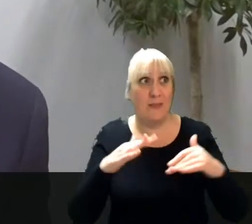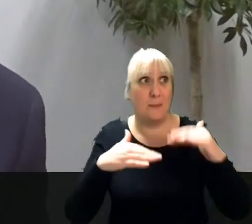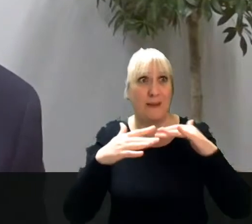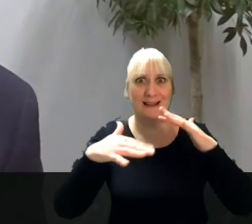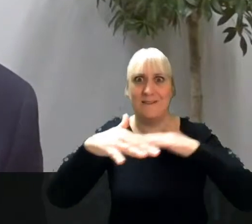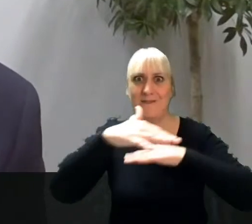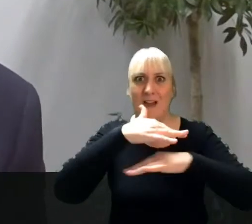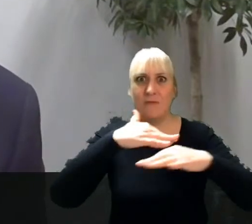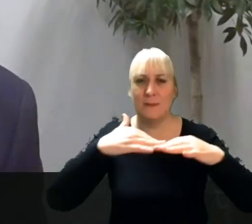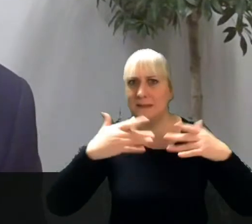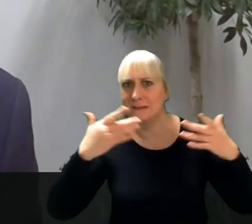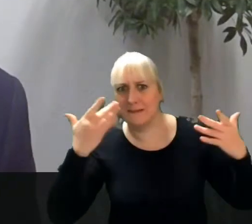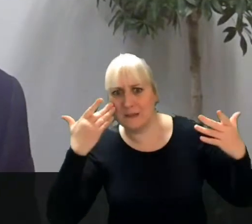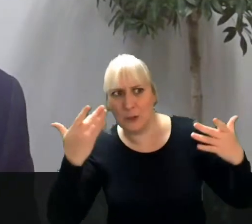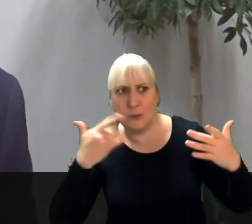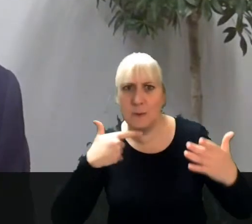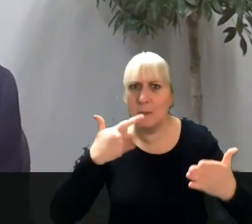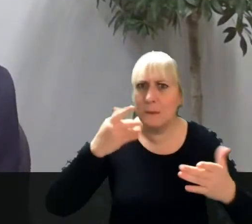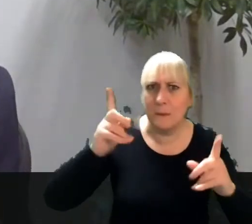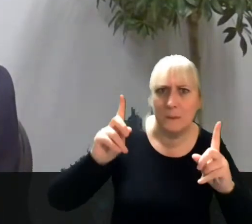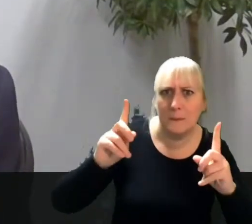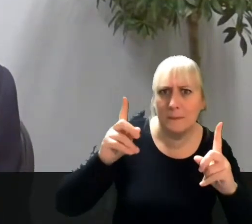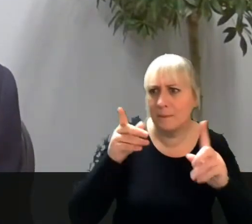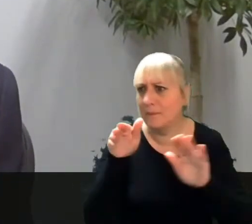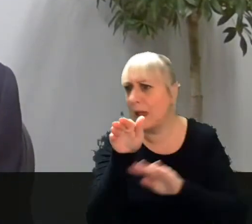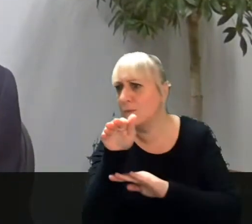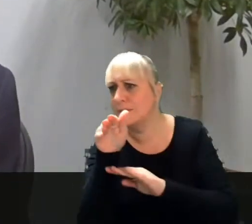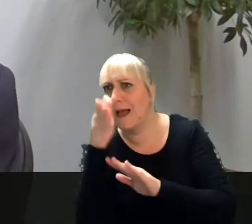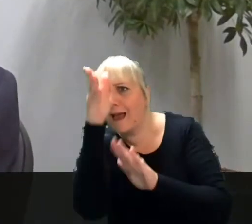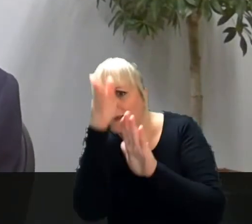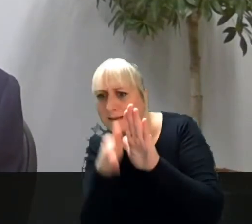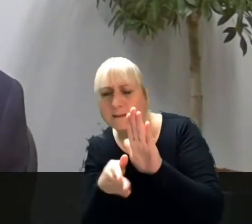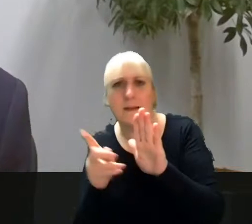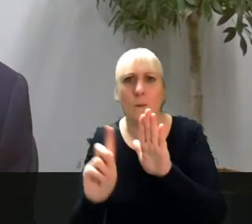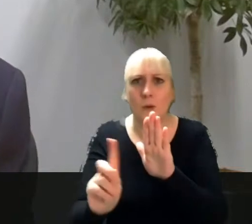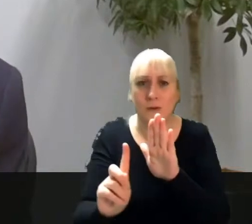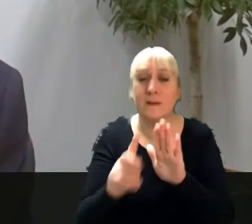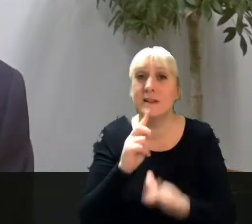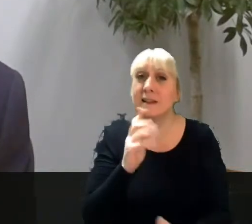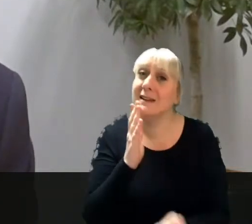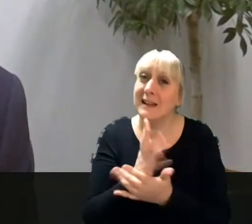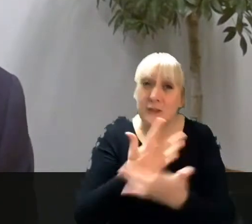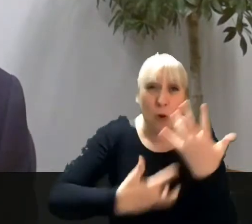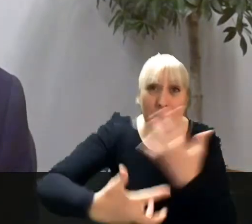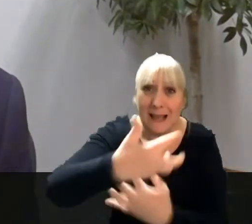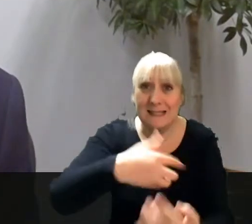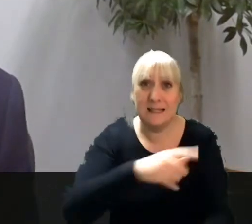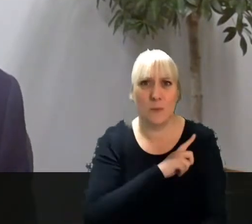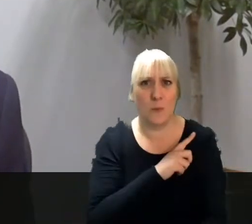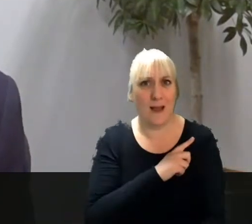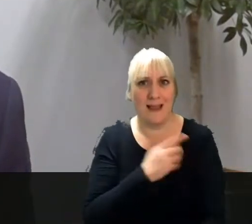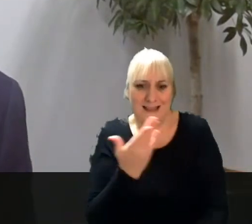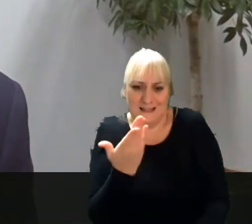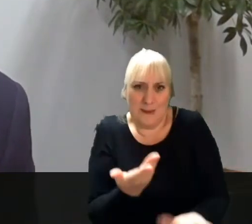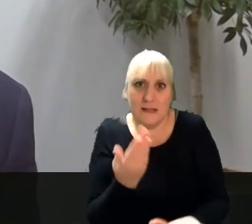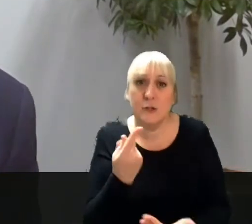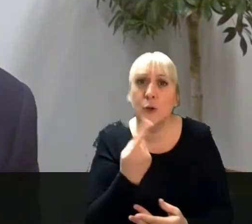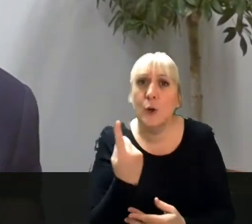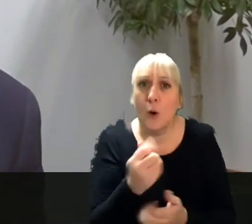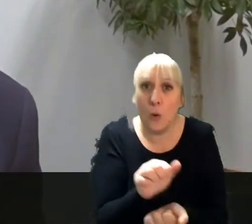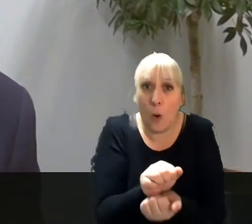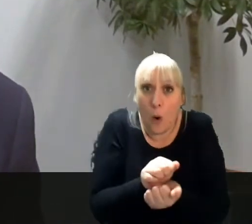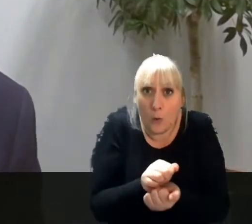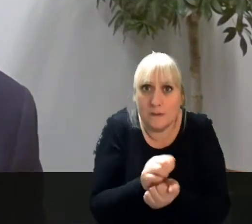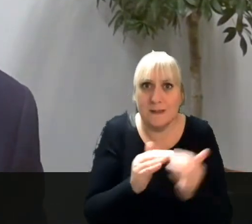to be. So they're trying their best in relation to this, but it's quite complicated because of who owns a building, who's responsible for the building, and also leaseholders, frankly